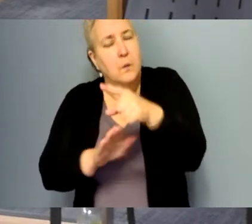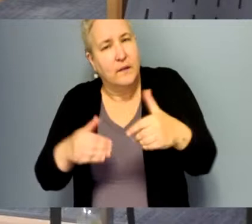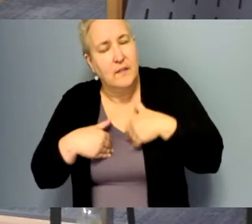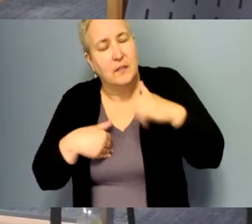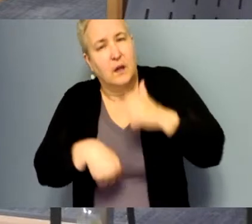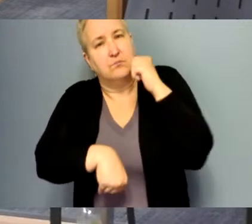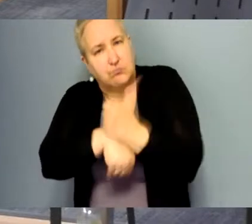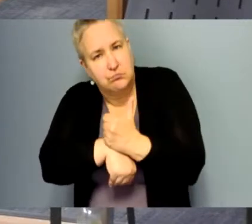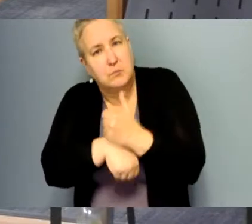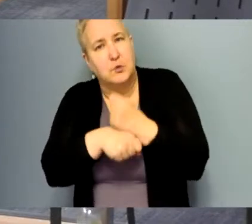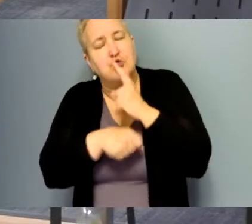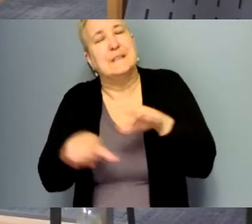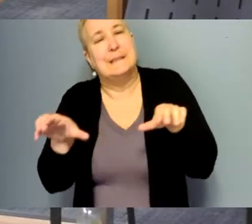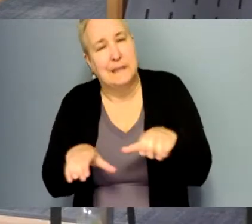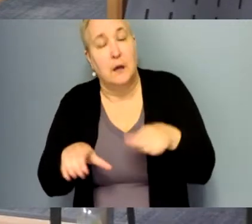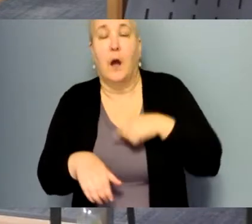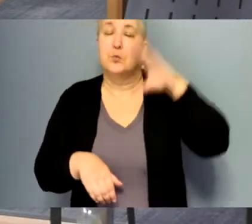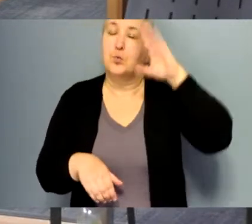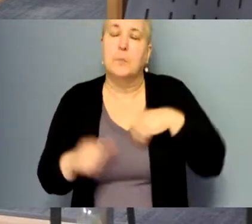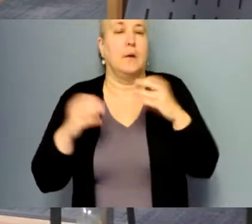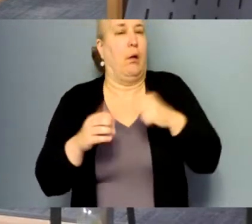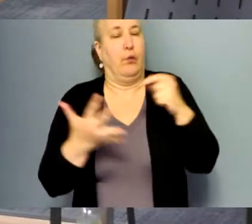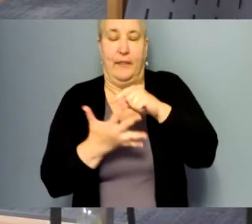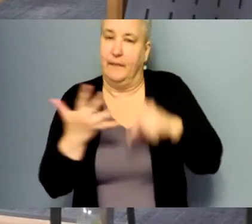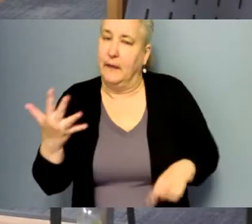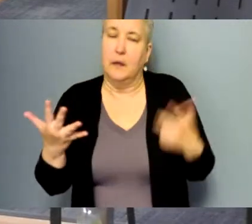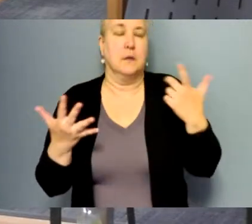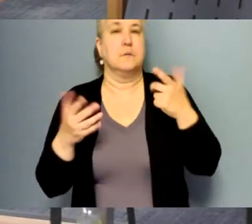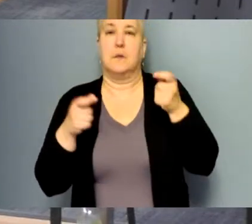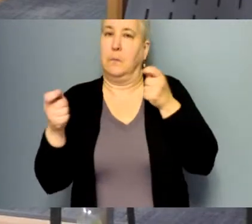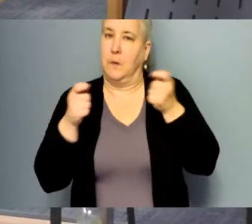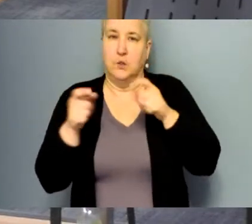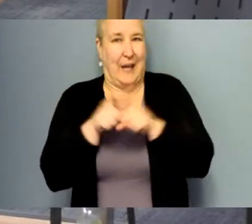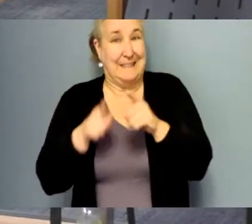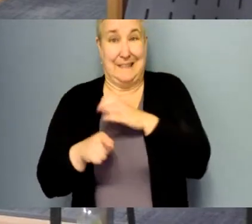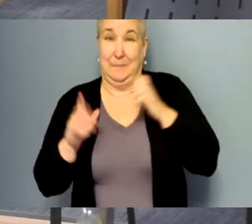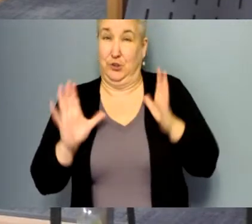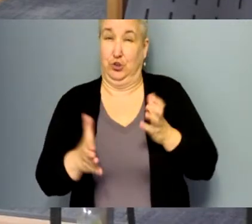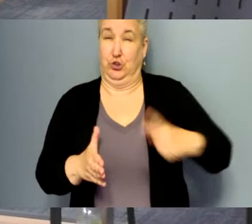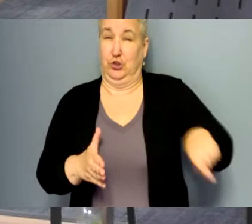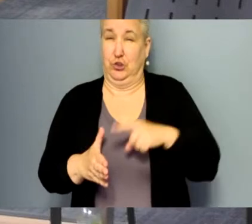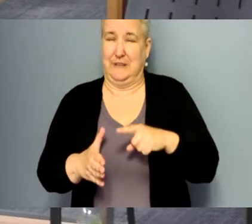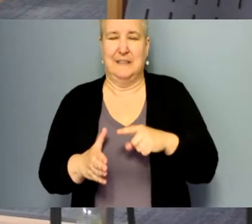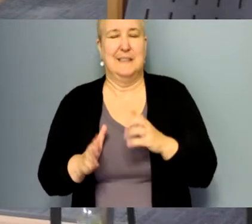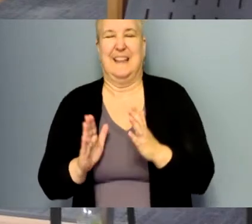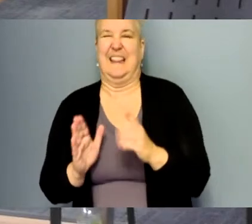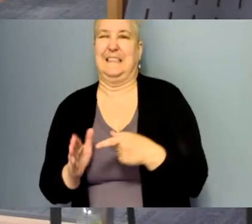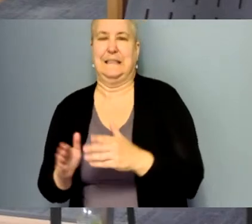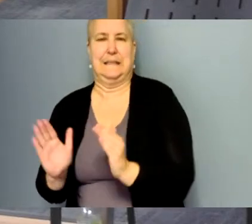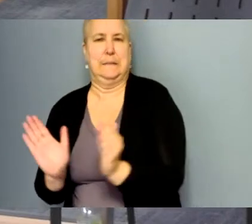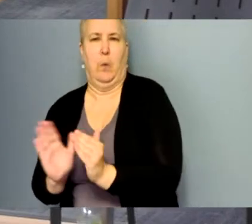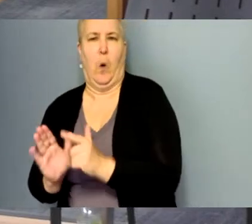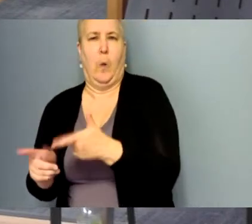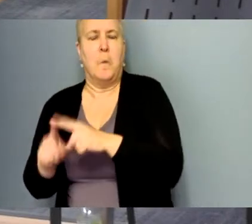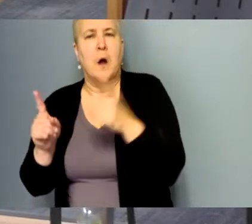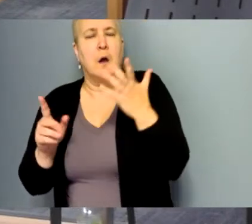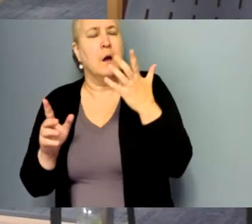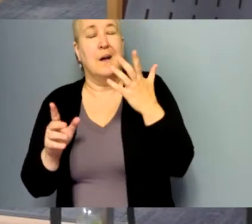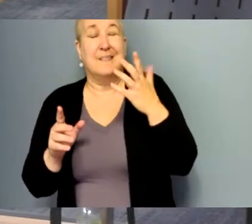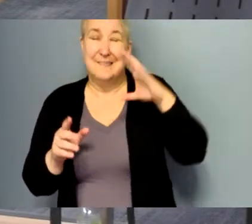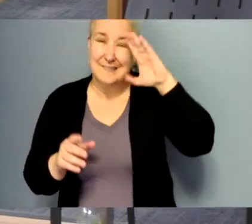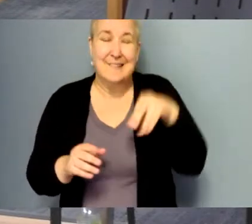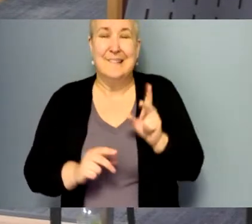make sure it's done. And I know there's a lot of other things that you manage as a commissioners, and this is like a small thing. But, you know, people are